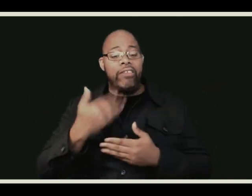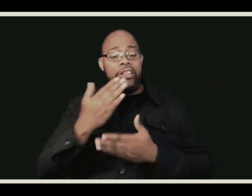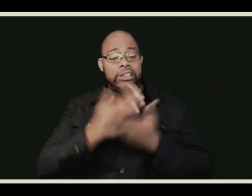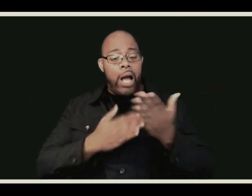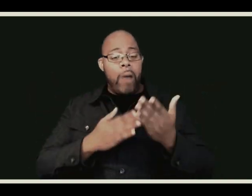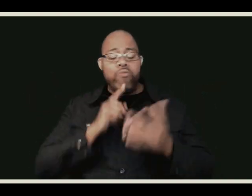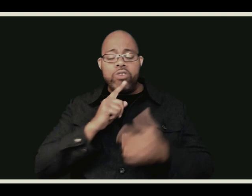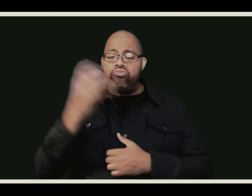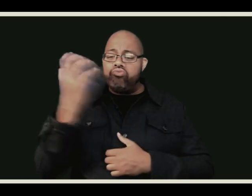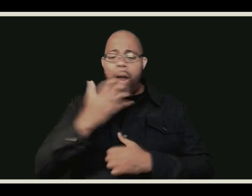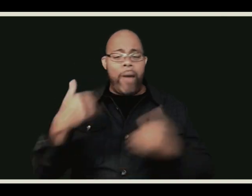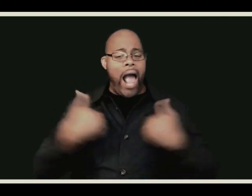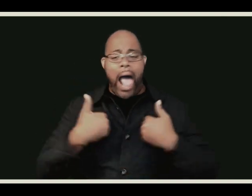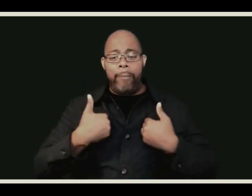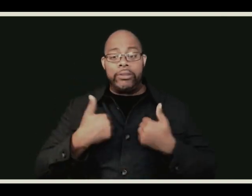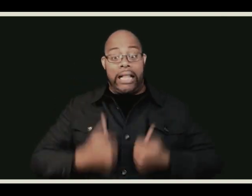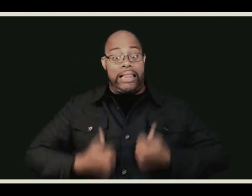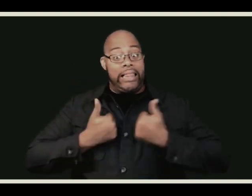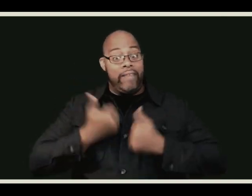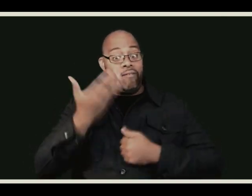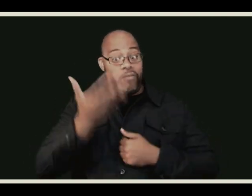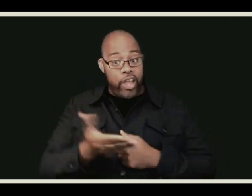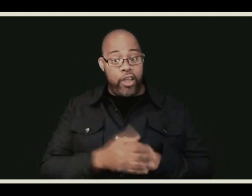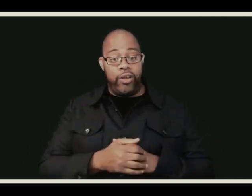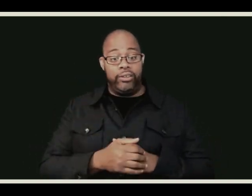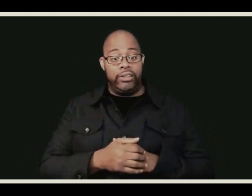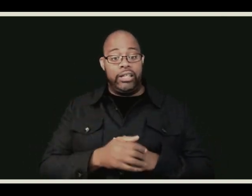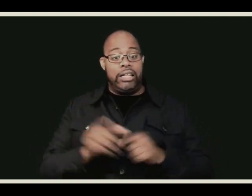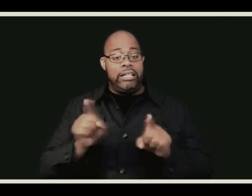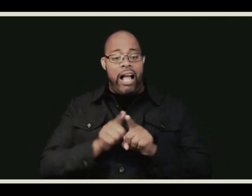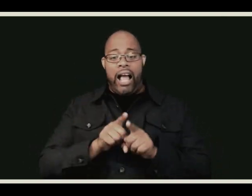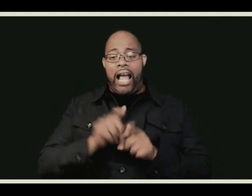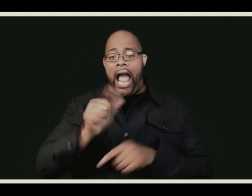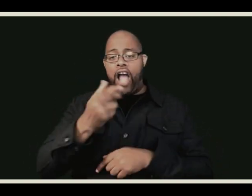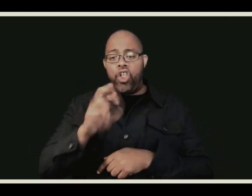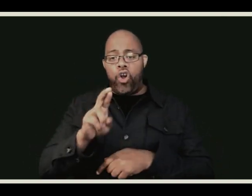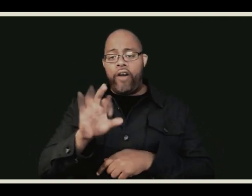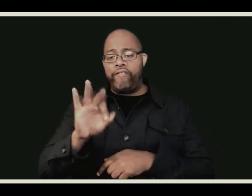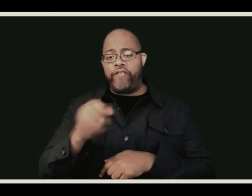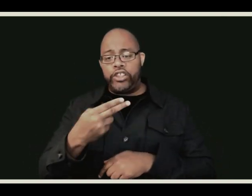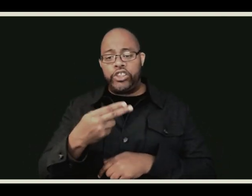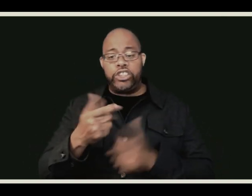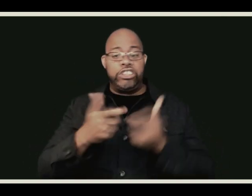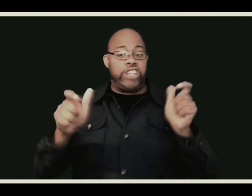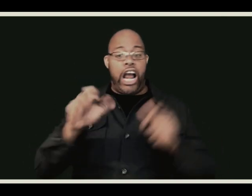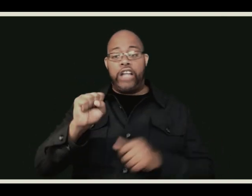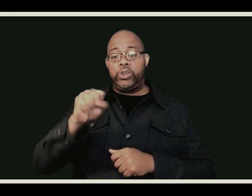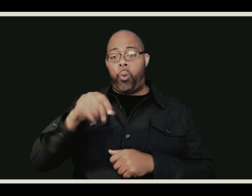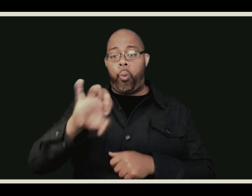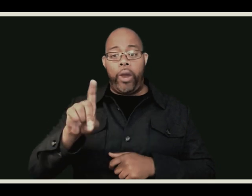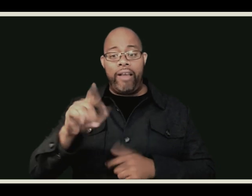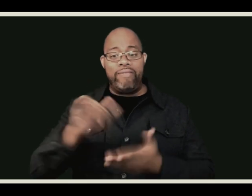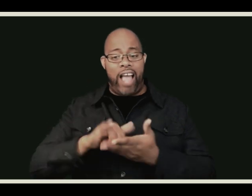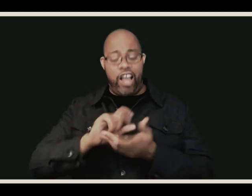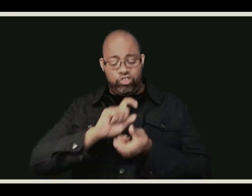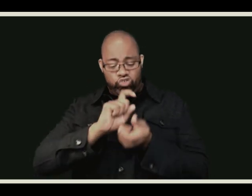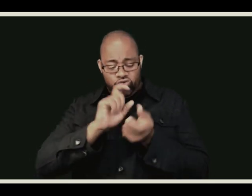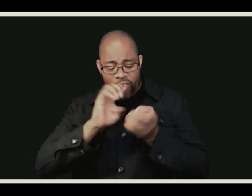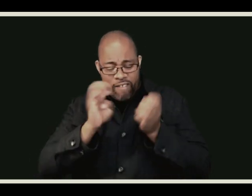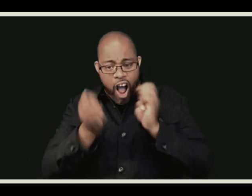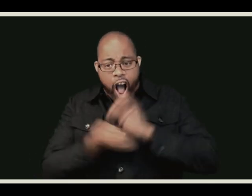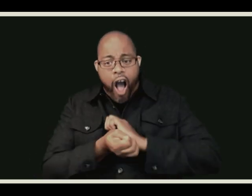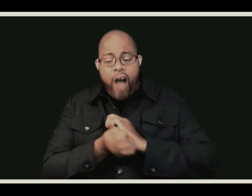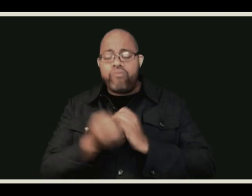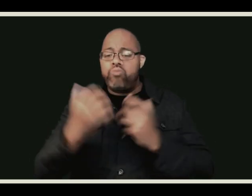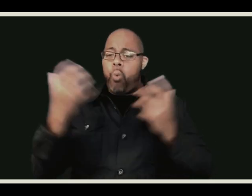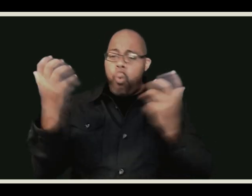many incredible animals that make their home here, like anglerfish, giant squid, and so many other things that have evolved